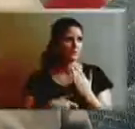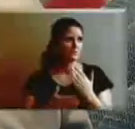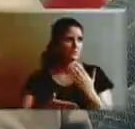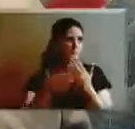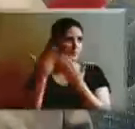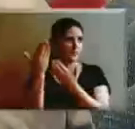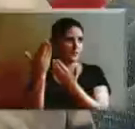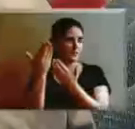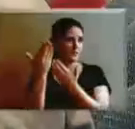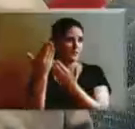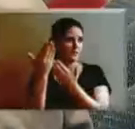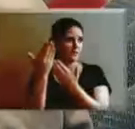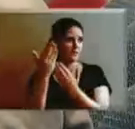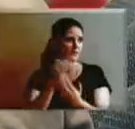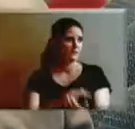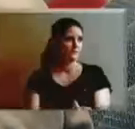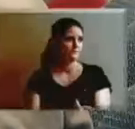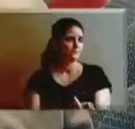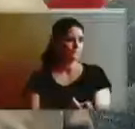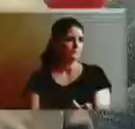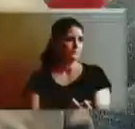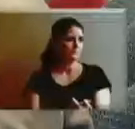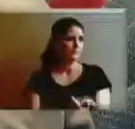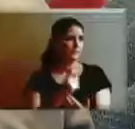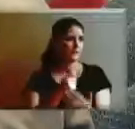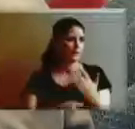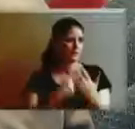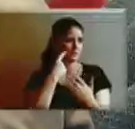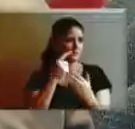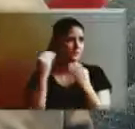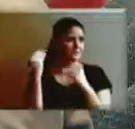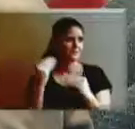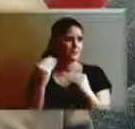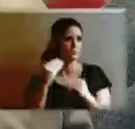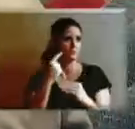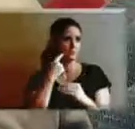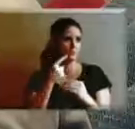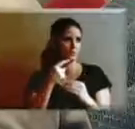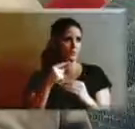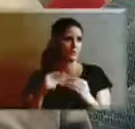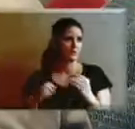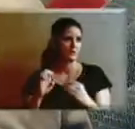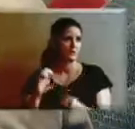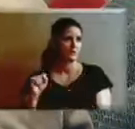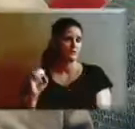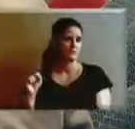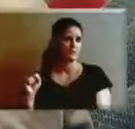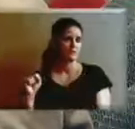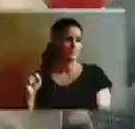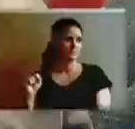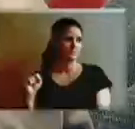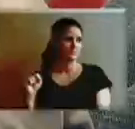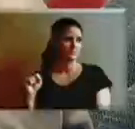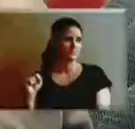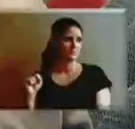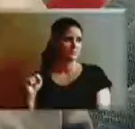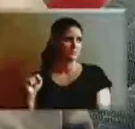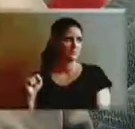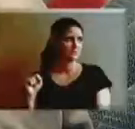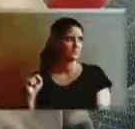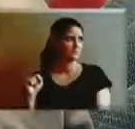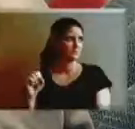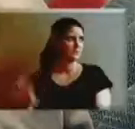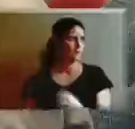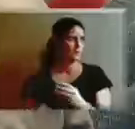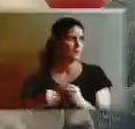provided as far as the cost of instruction for the extended days. The extended days is